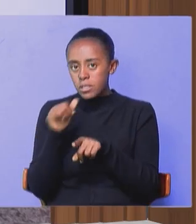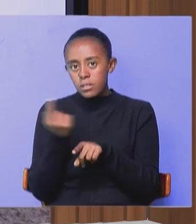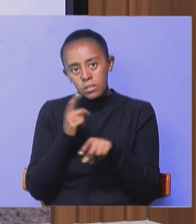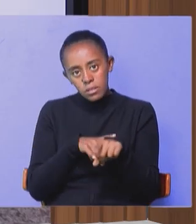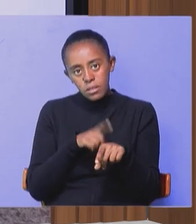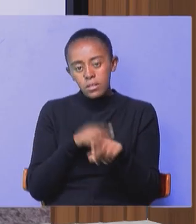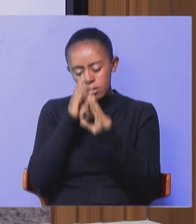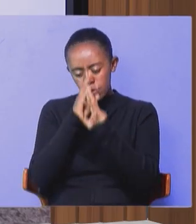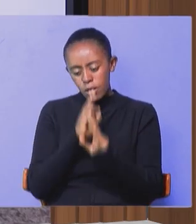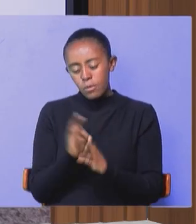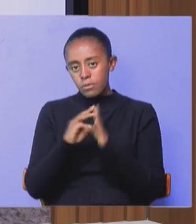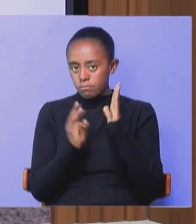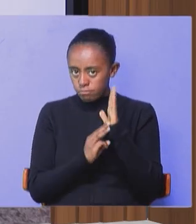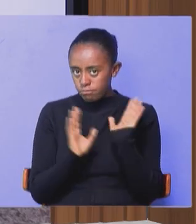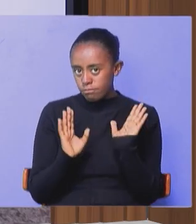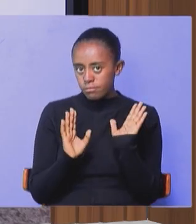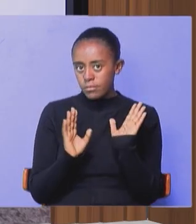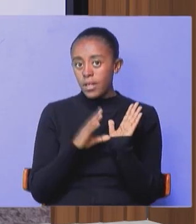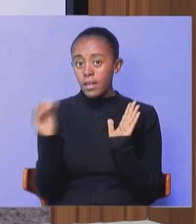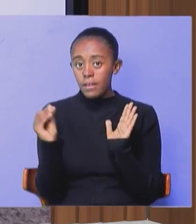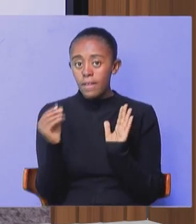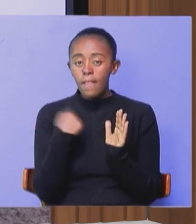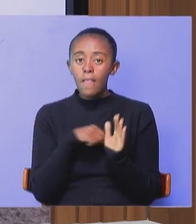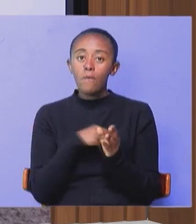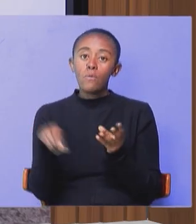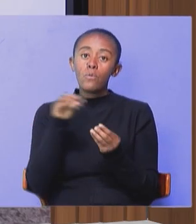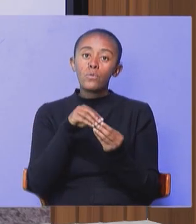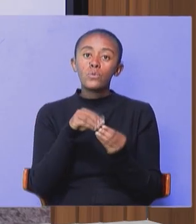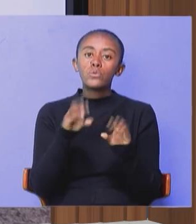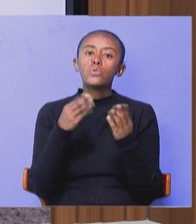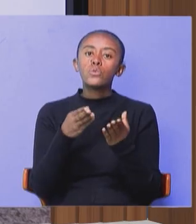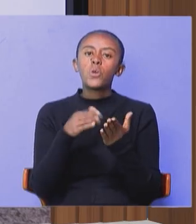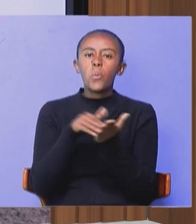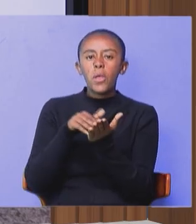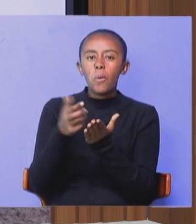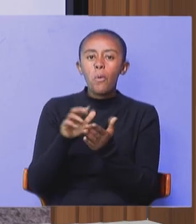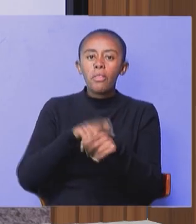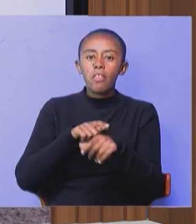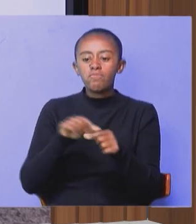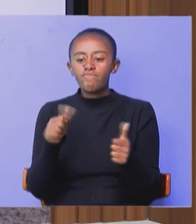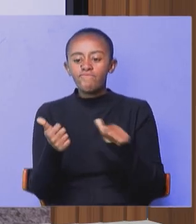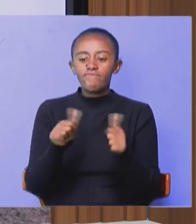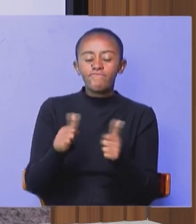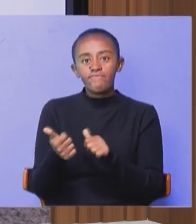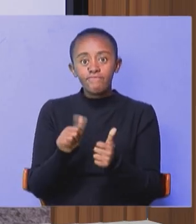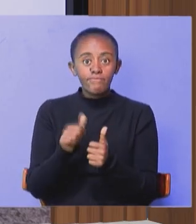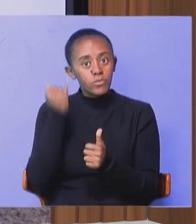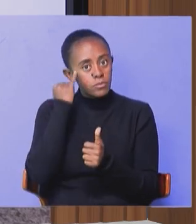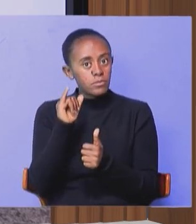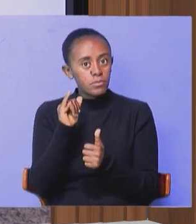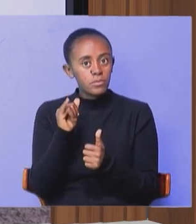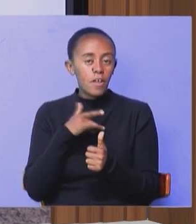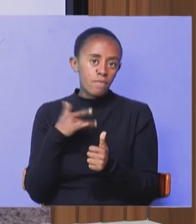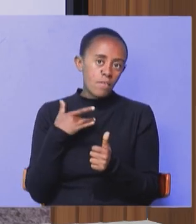have to be respectful about it. And we also give weak or tentative opinions when we